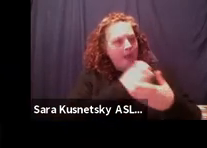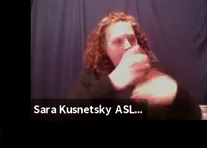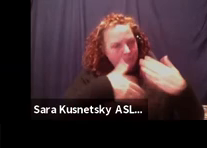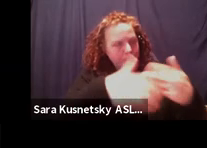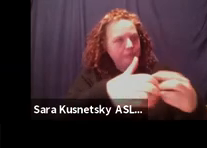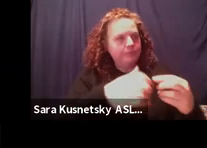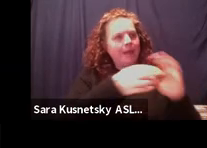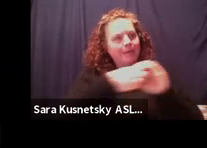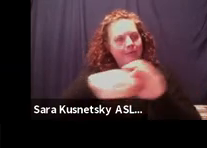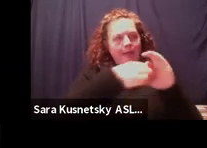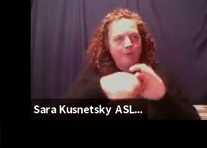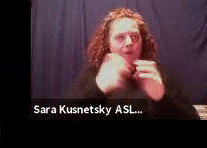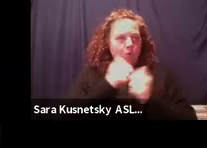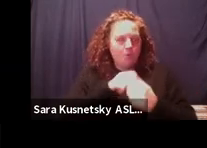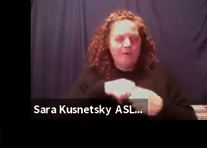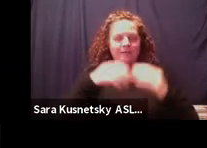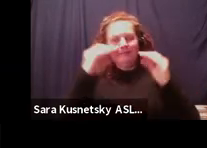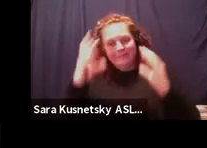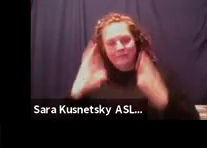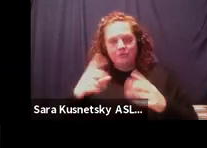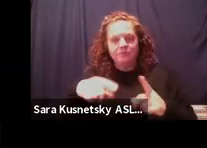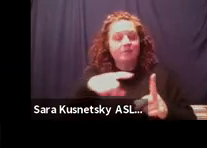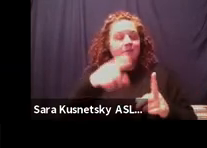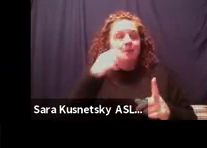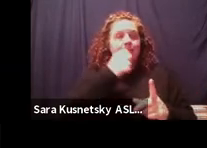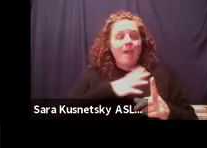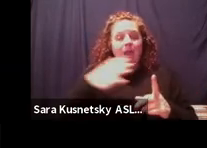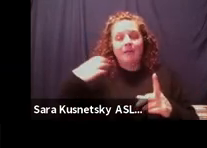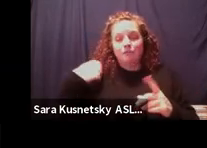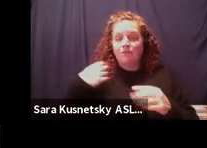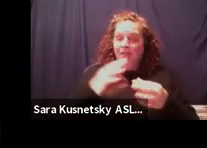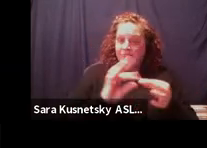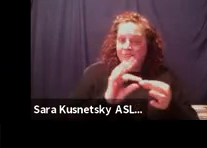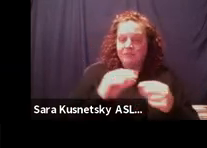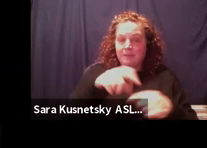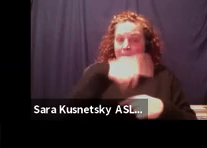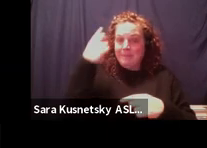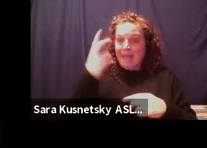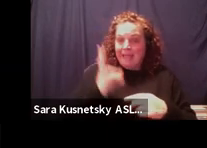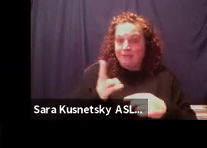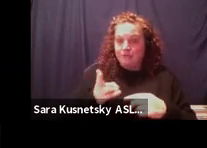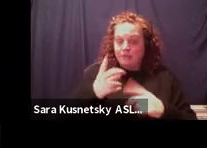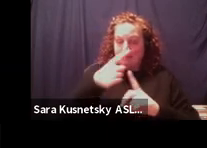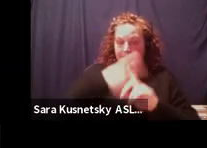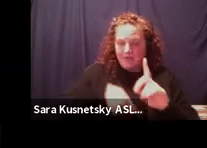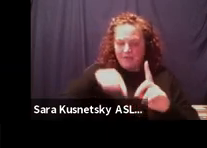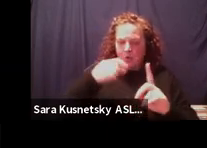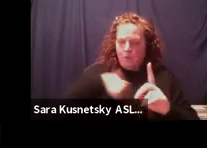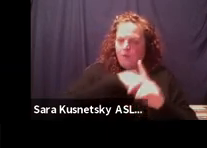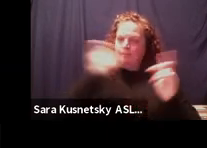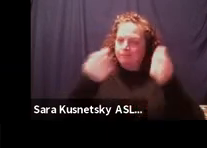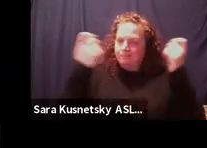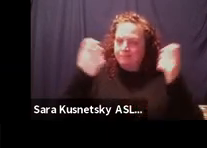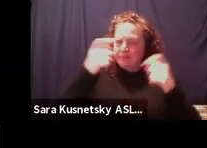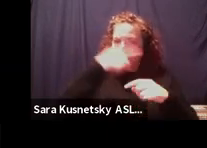As you noted, Madam Chair, it is Black History Month, and this month we'll be celebrating Black history, but we also celebrate